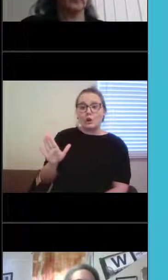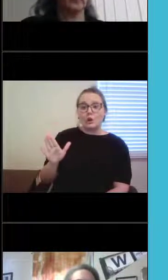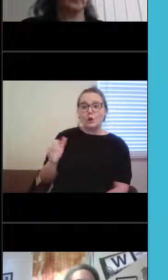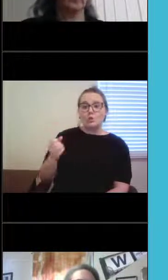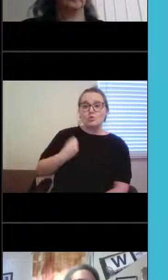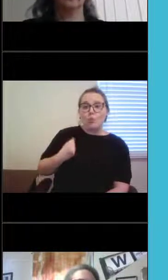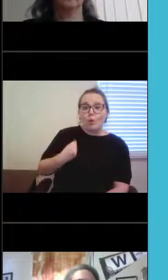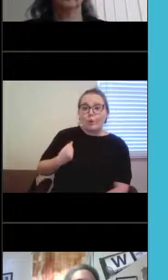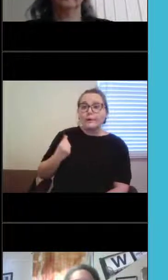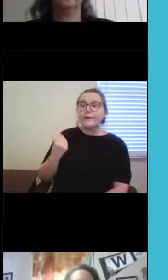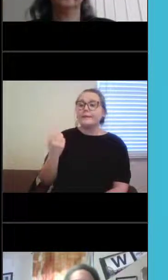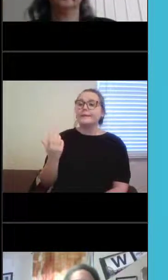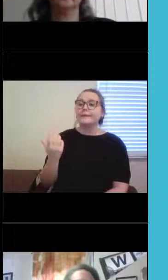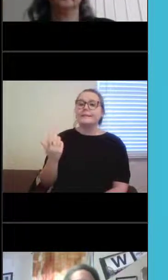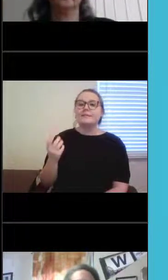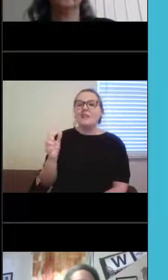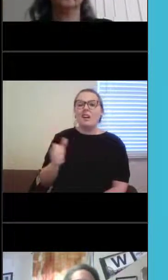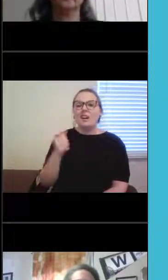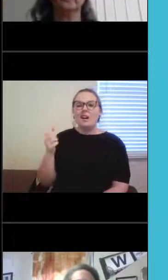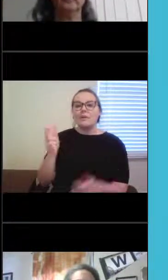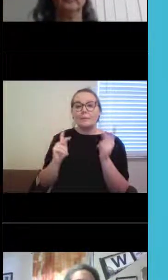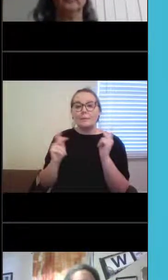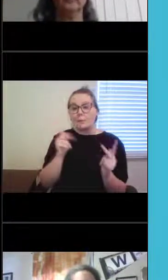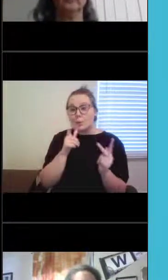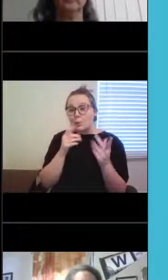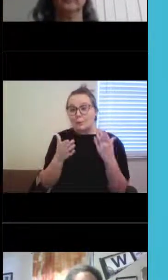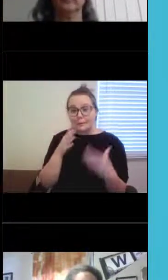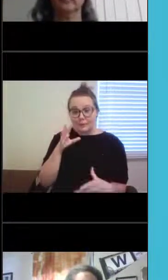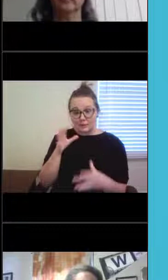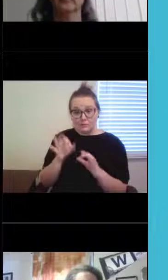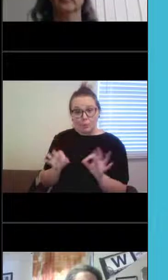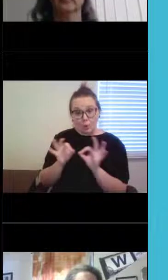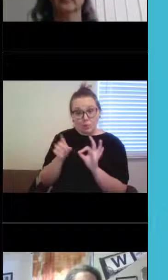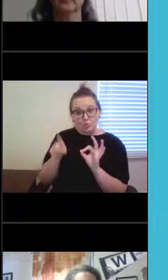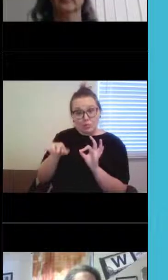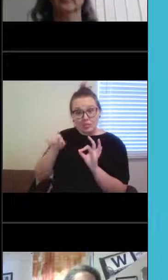sorority, the other folks that might be important to them,